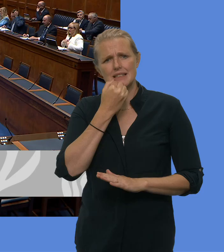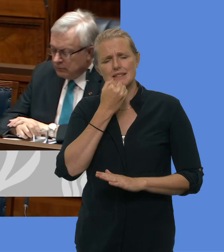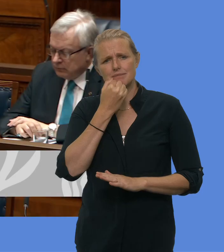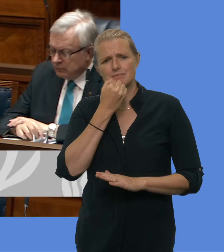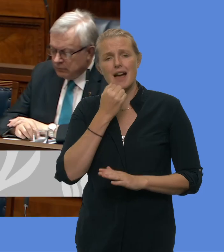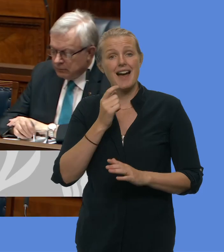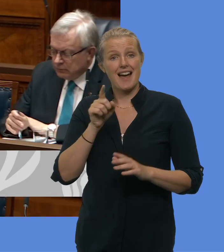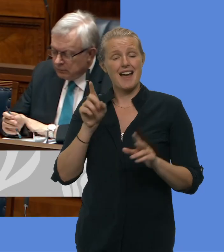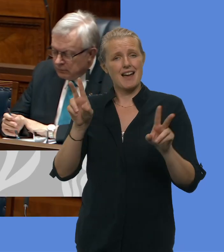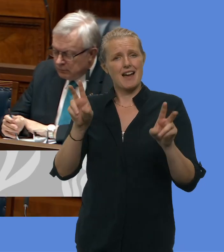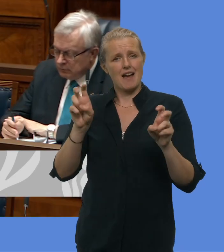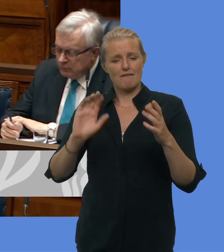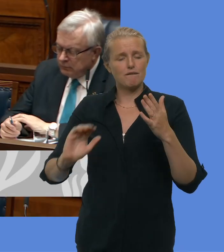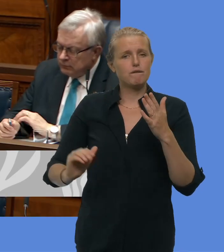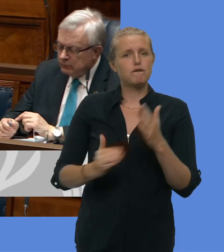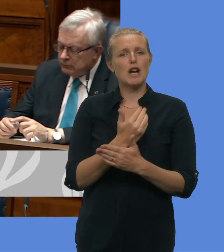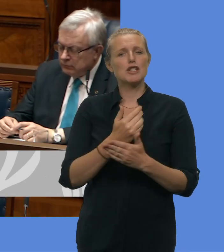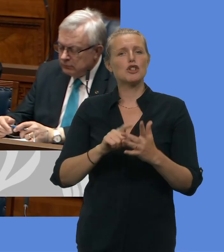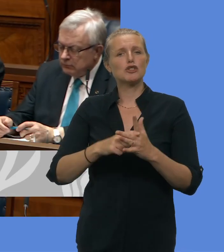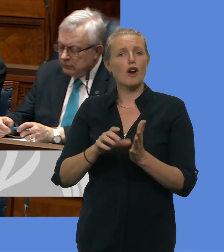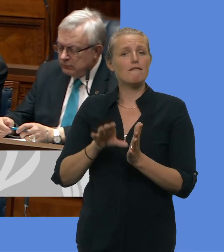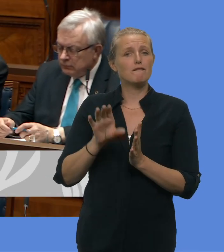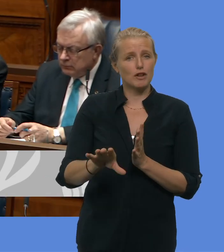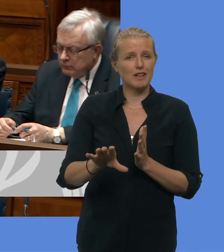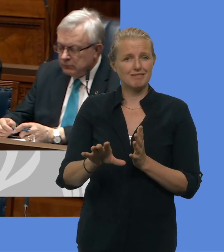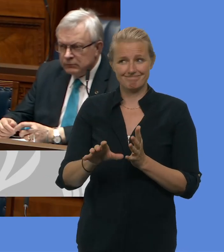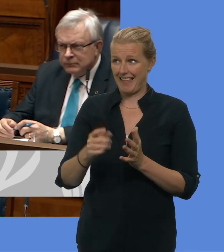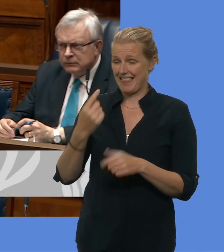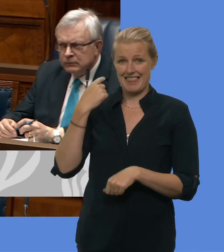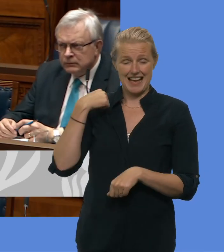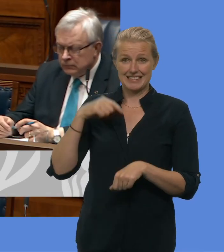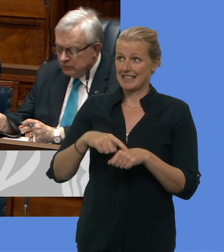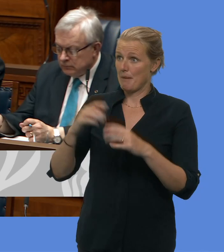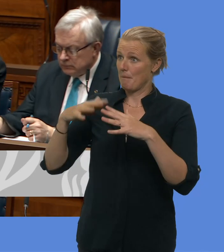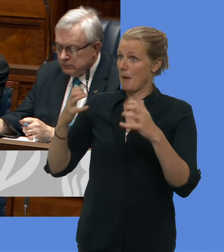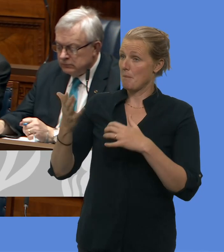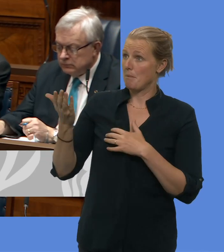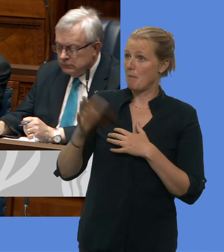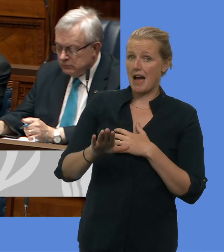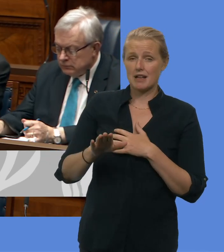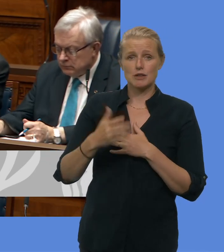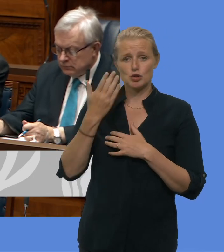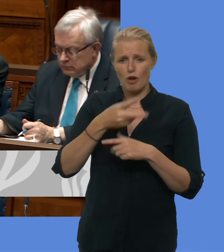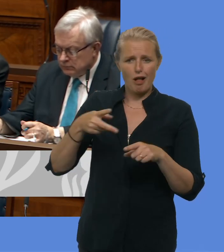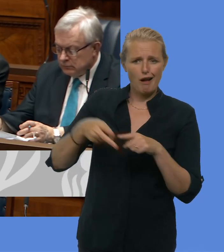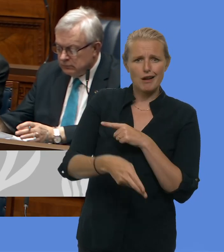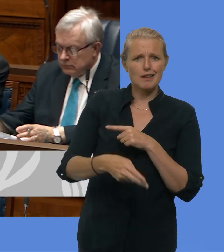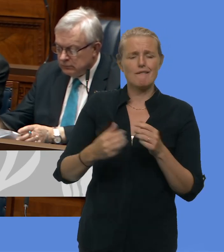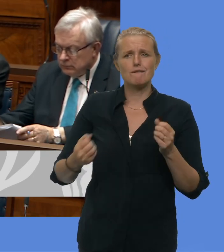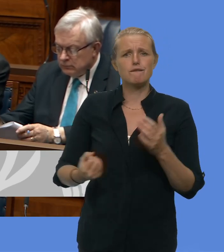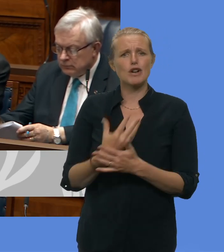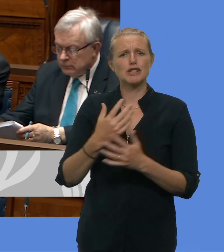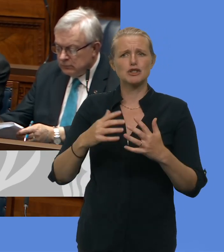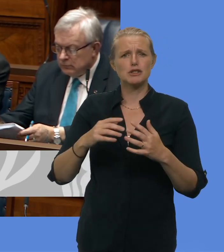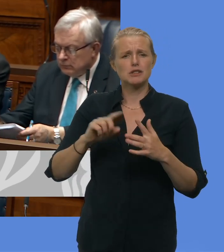Fresh Start funding about 15 months ago when the executive first returned? I declare an interest. My child is a